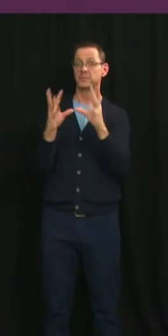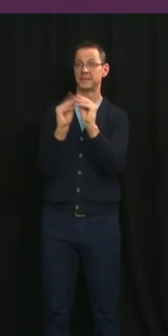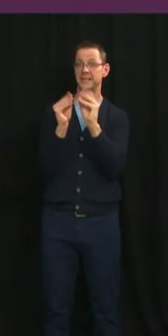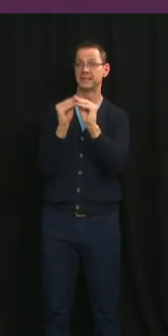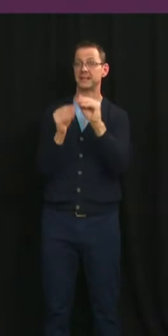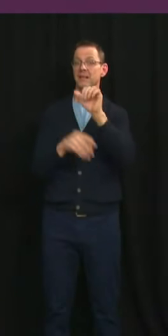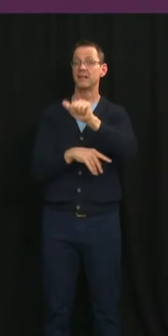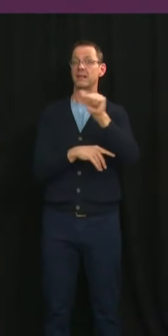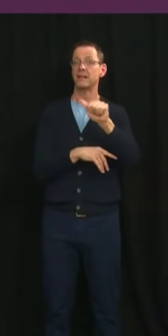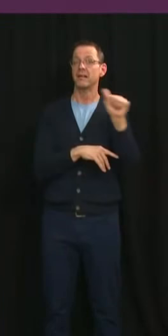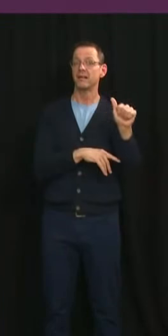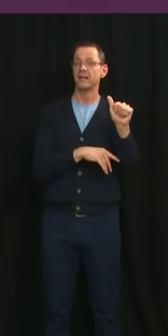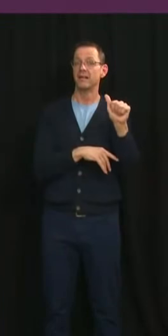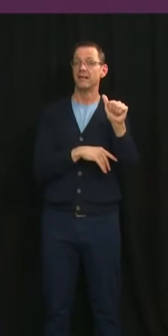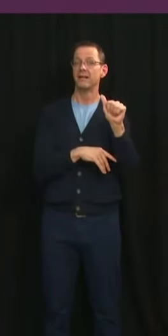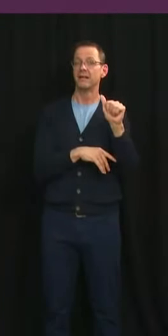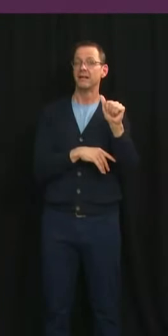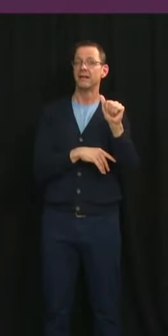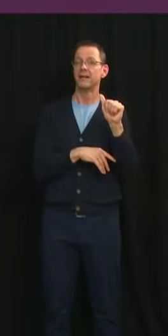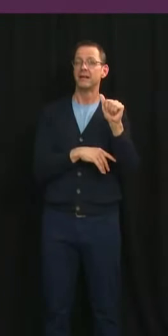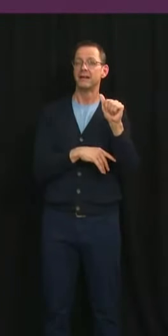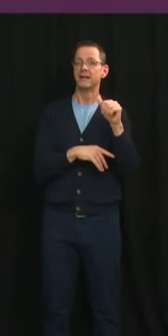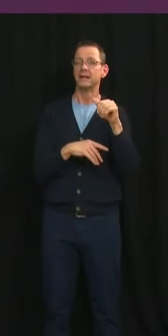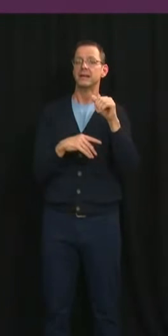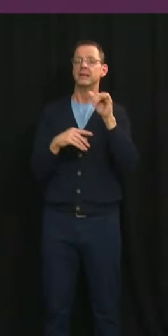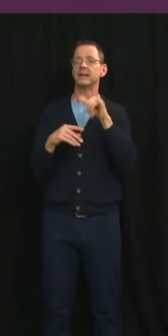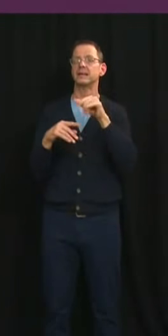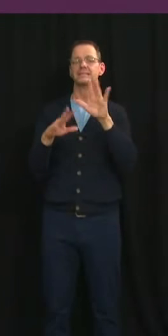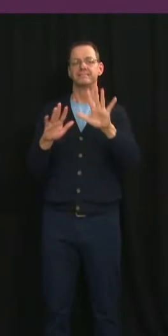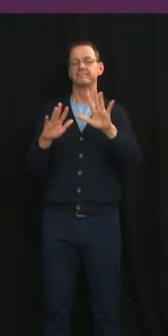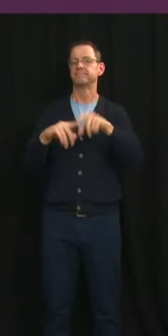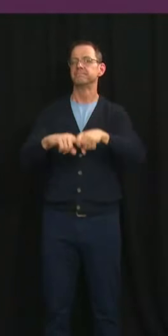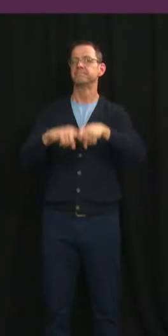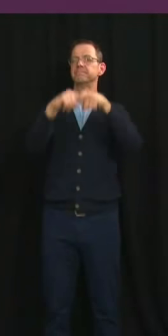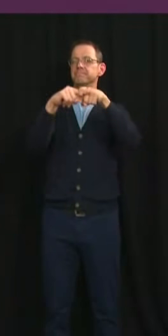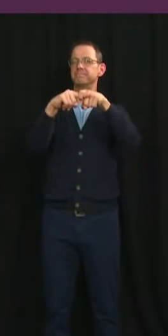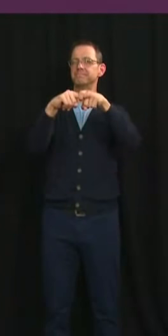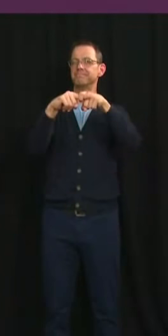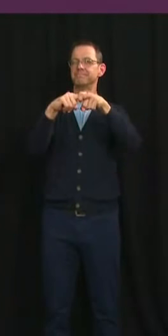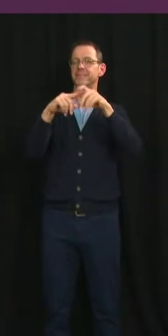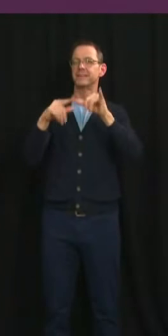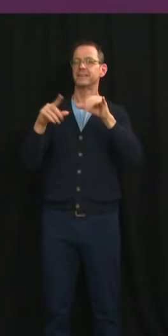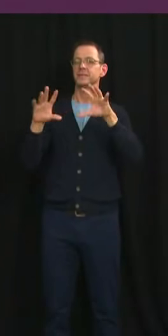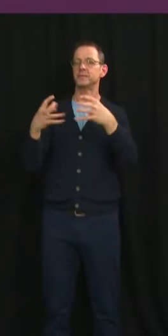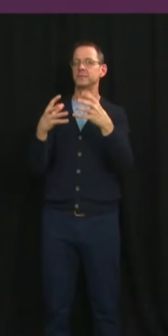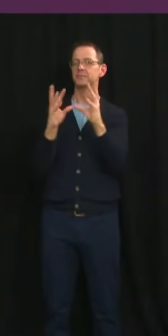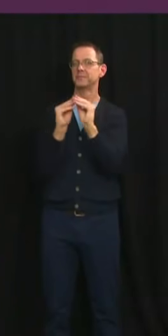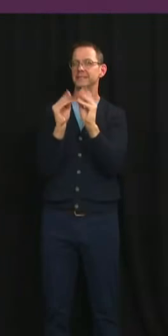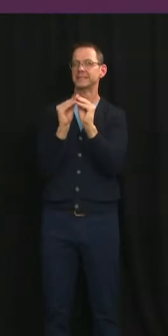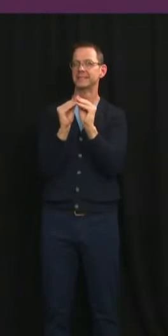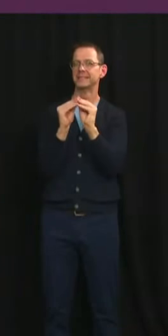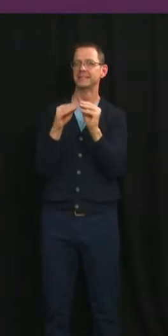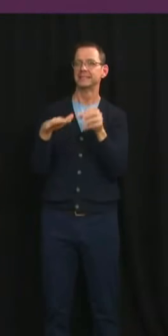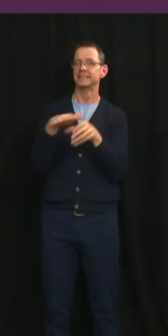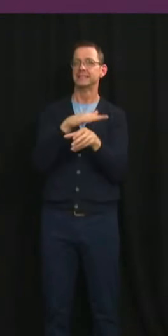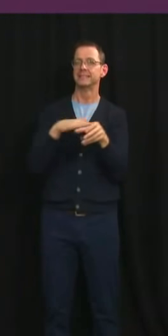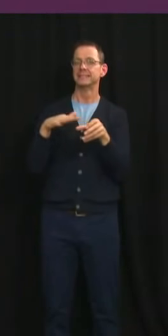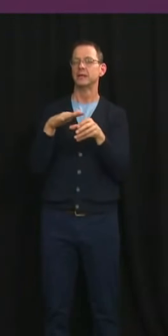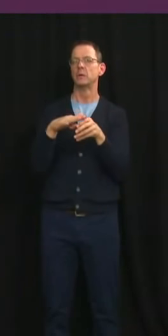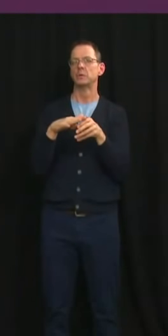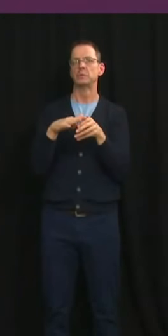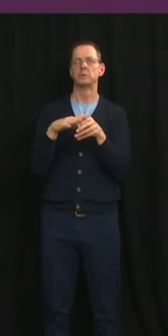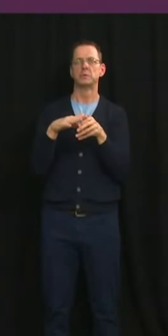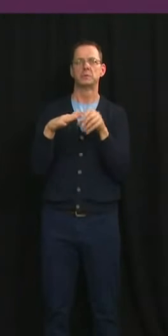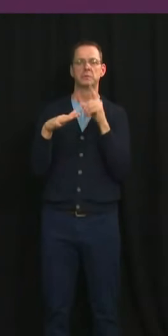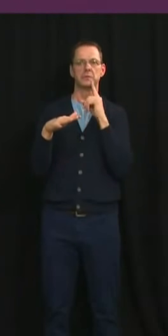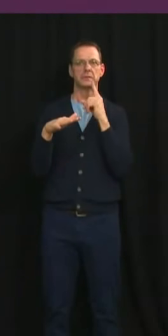of those things, I think that sadly accelerated the overdose crisis in the spring. Now, we quickly course